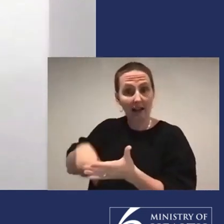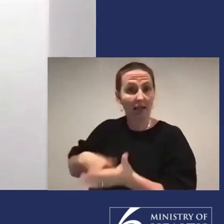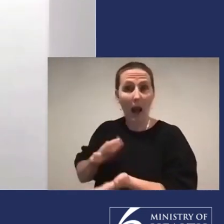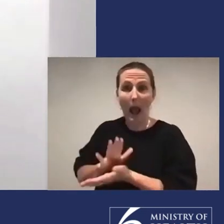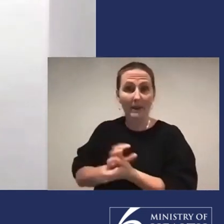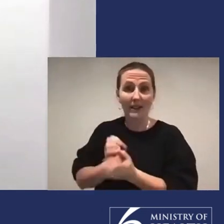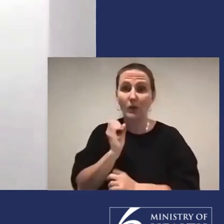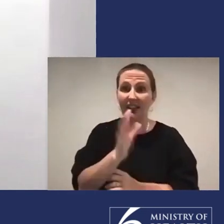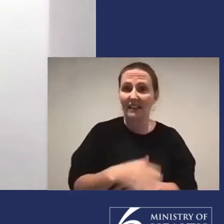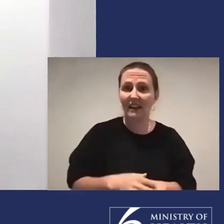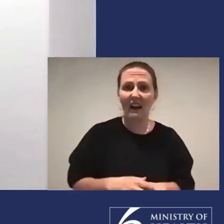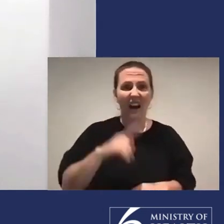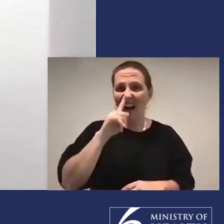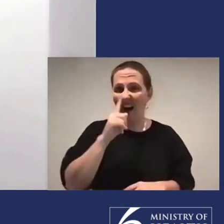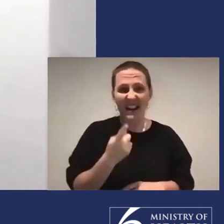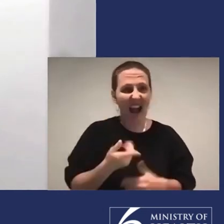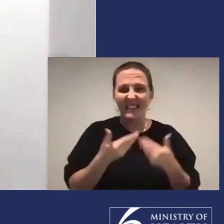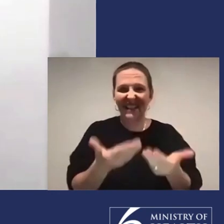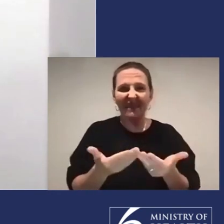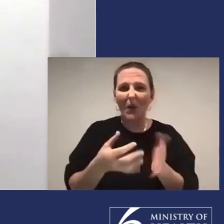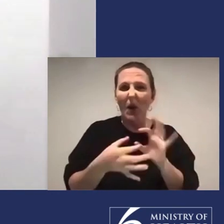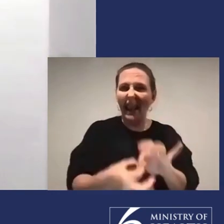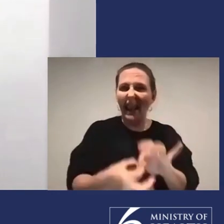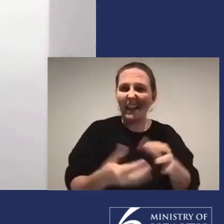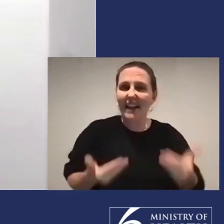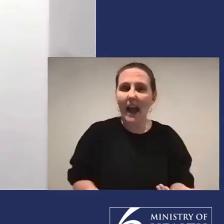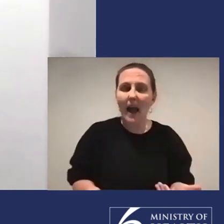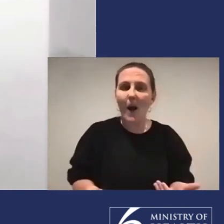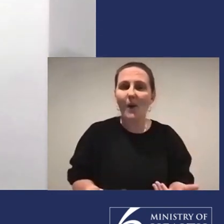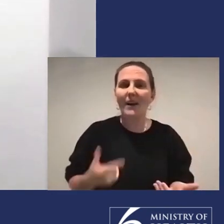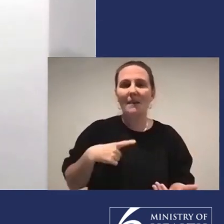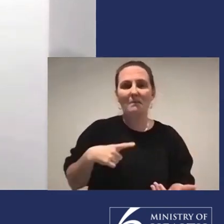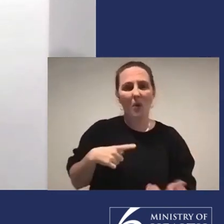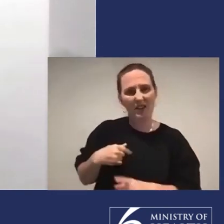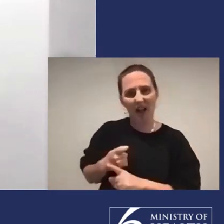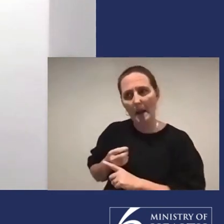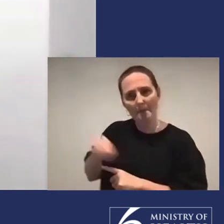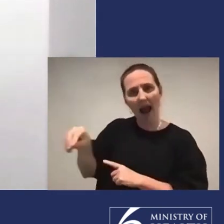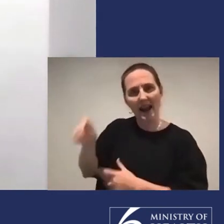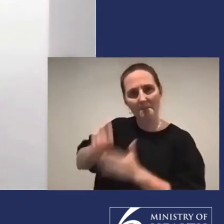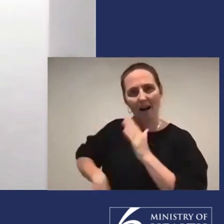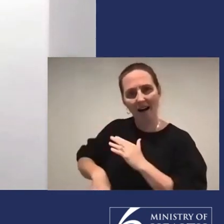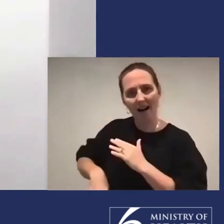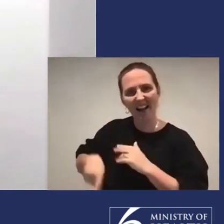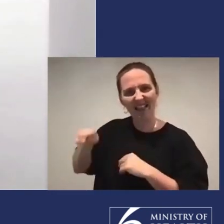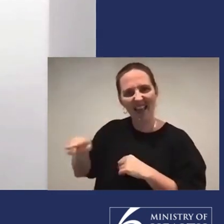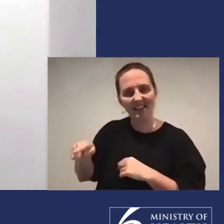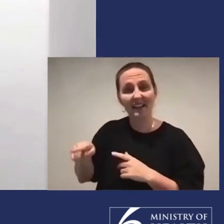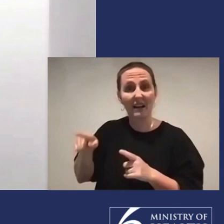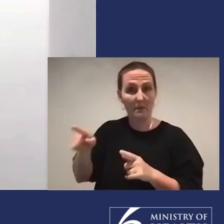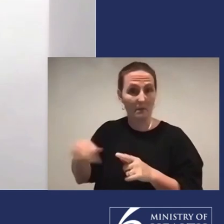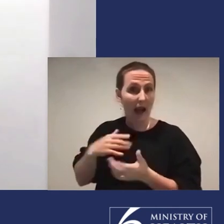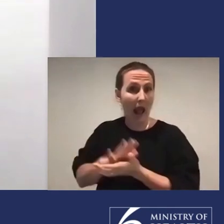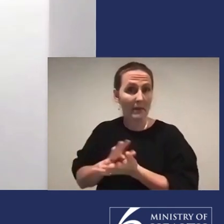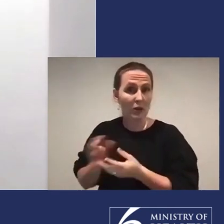can't give you a link because they're obviously paid for, but I'm happy to pass on any info